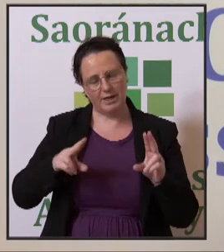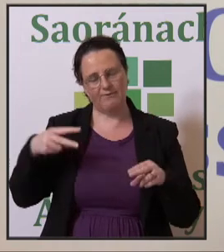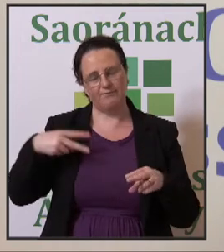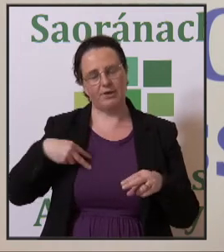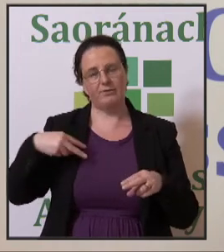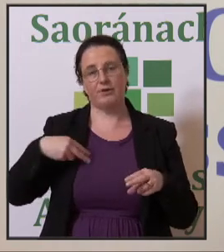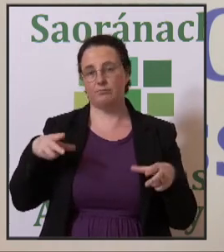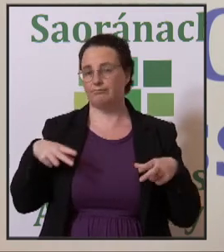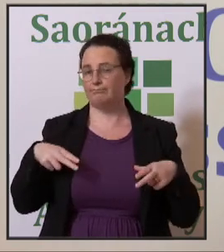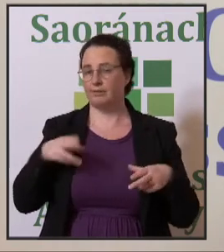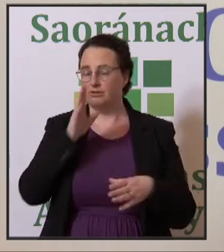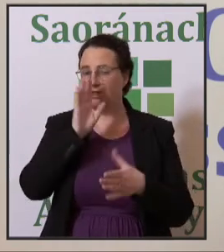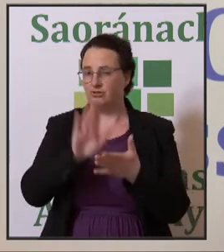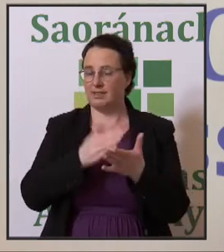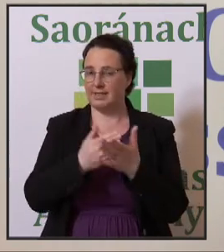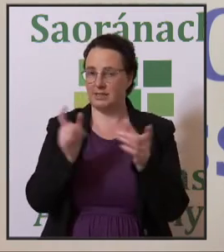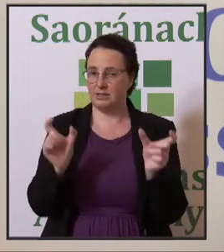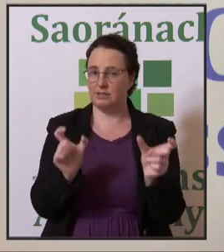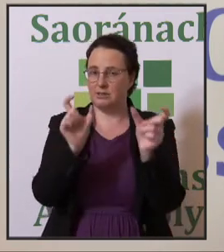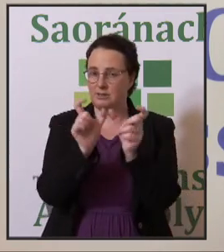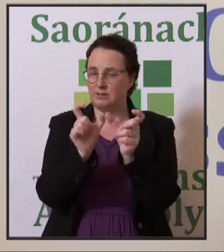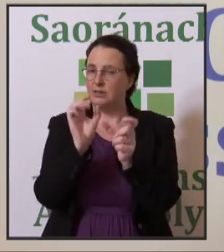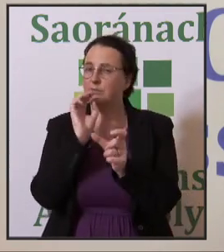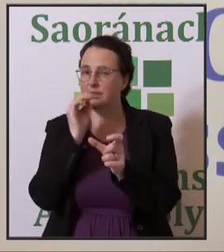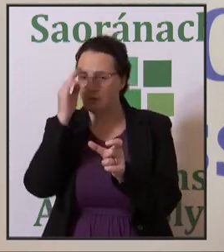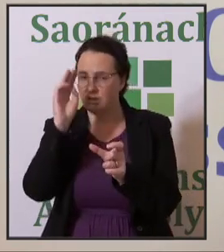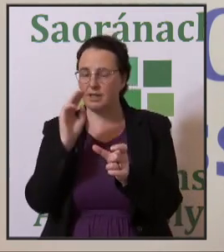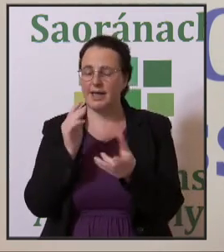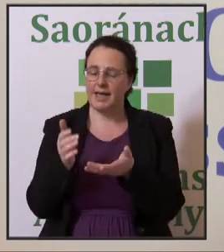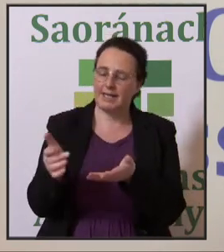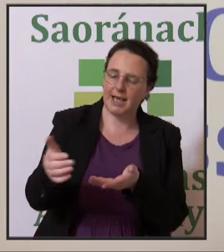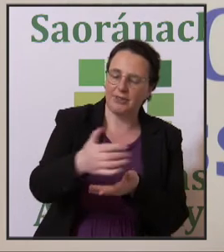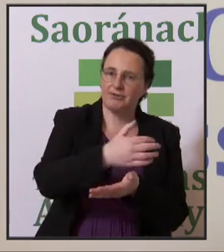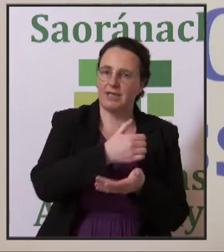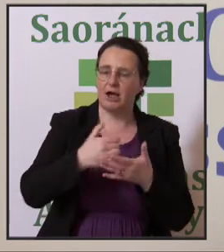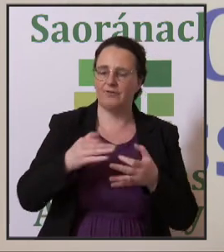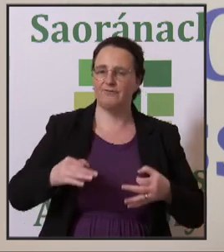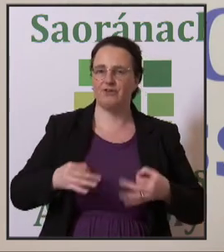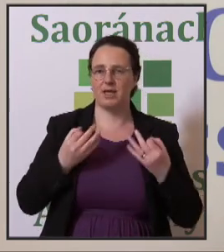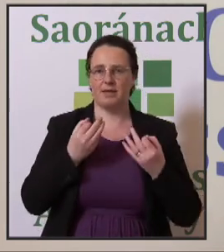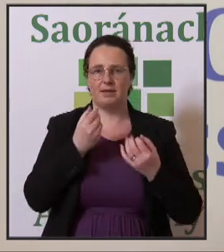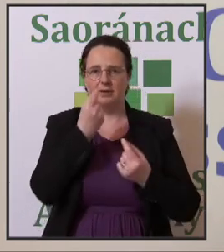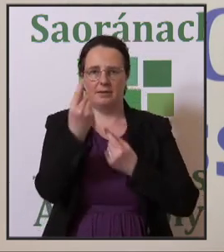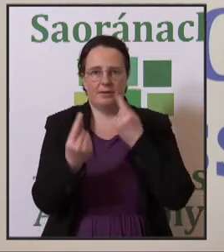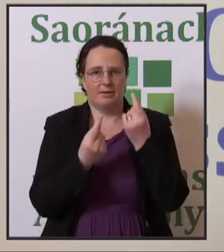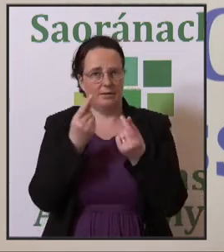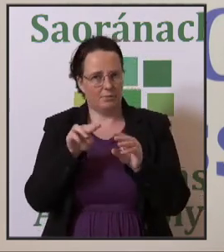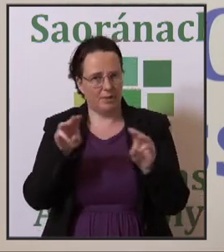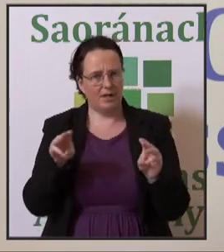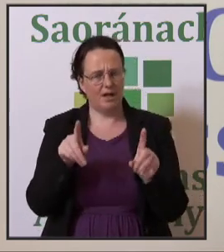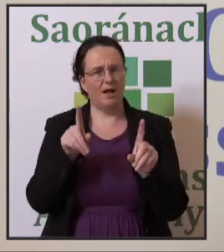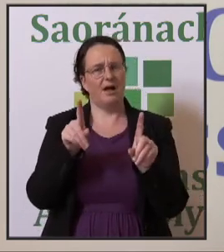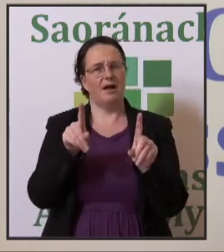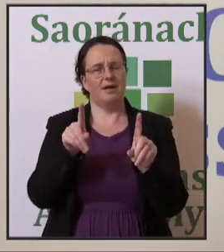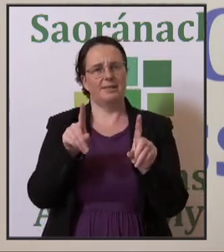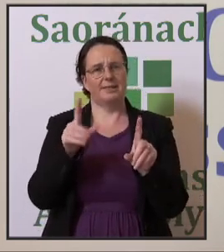literary translation of the phrase is a gathering of free people, which to my mind perfectly